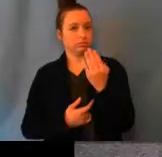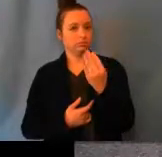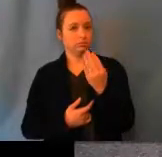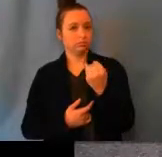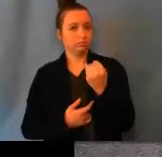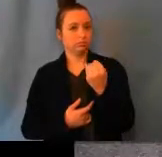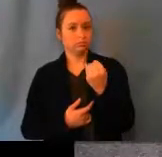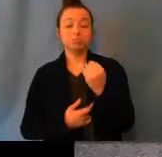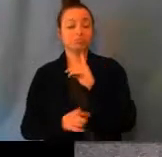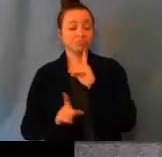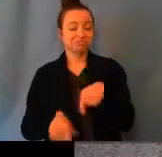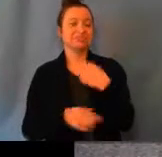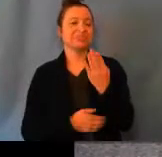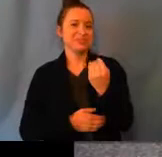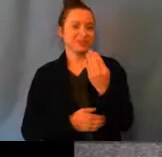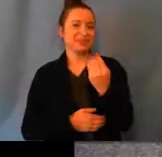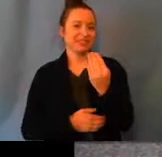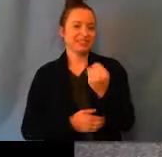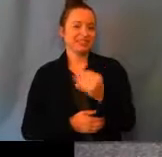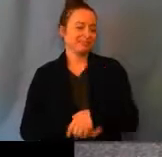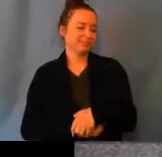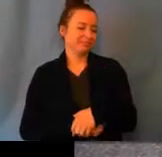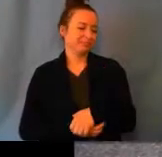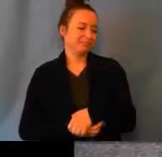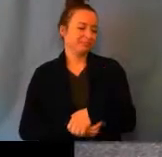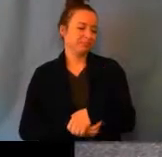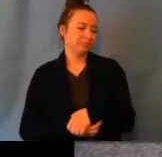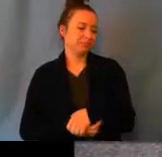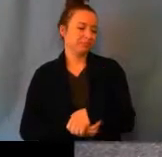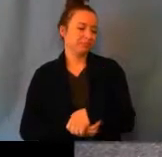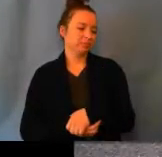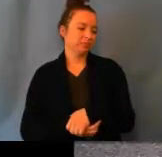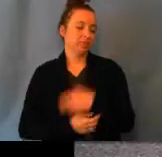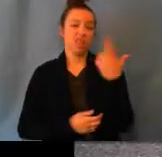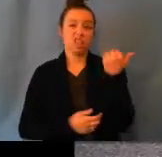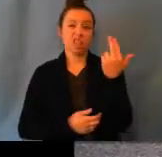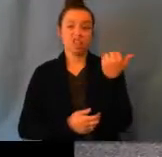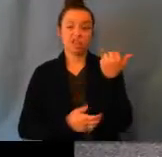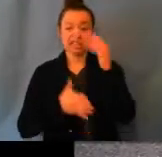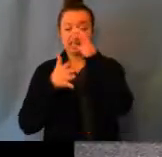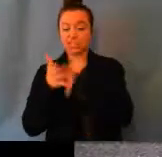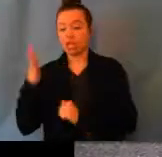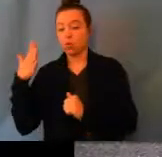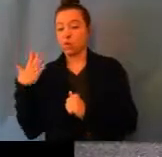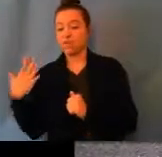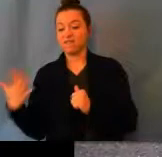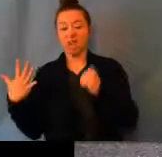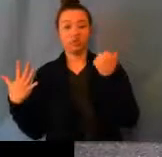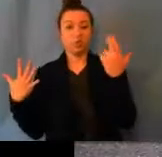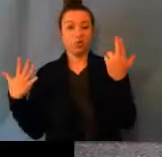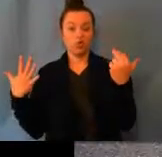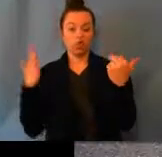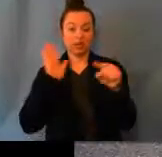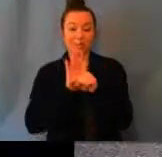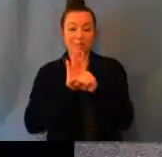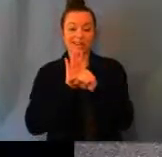13, 14. So I got the same answer. All right, 13 take away 5. I'm going to draw a